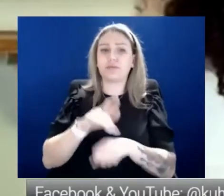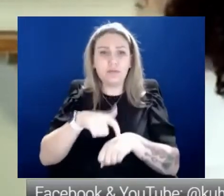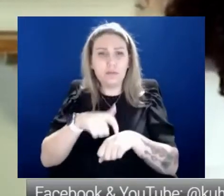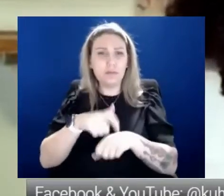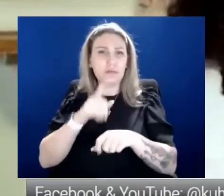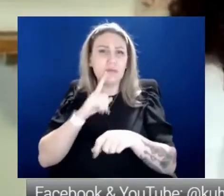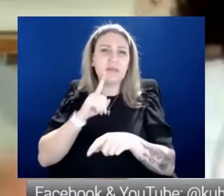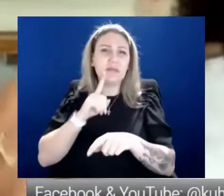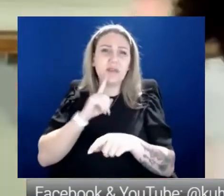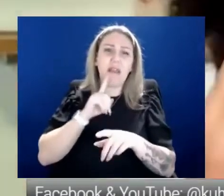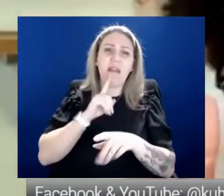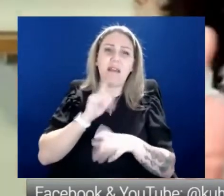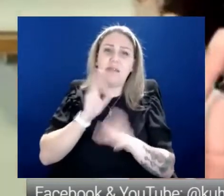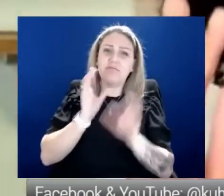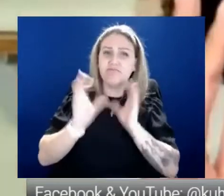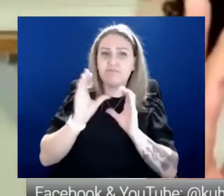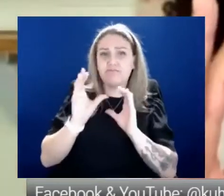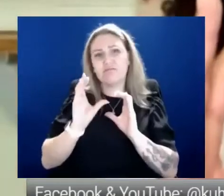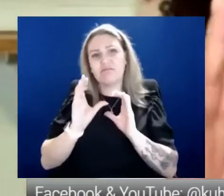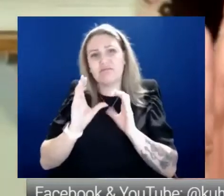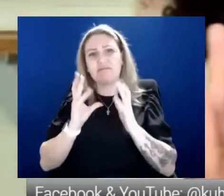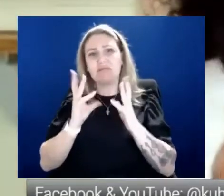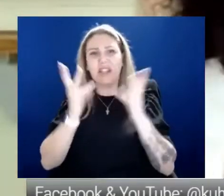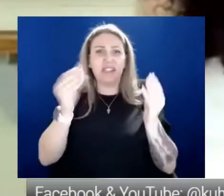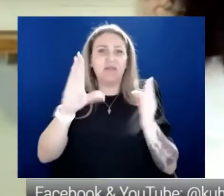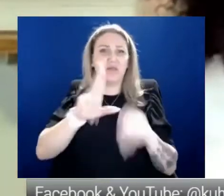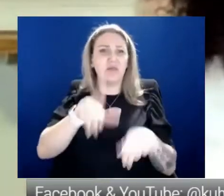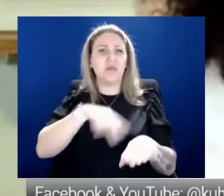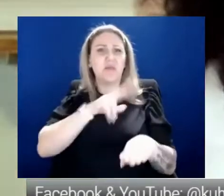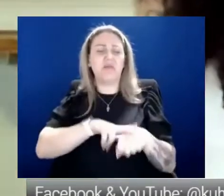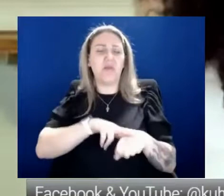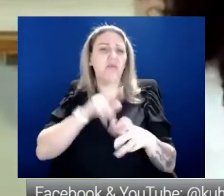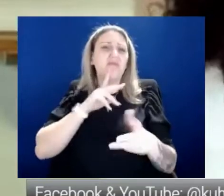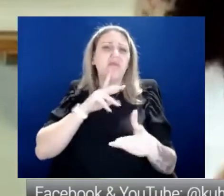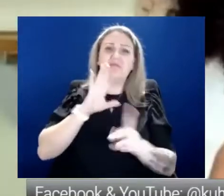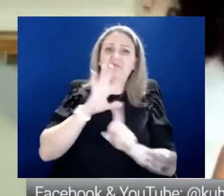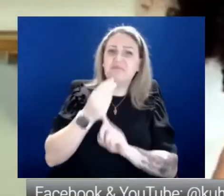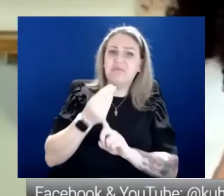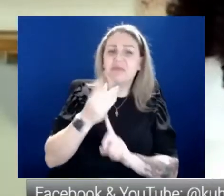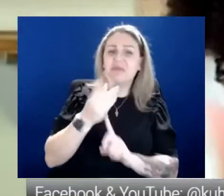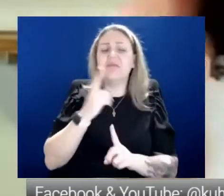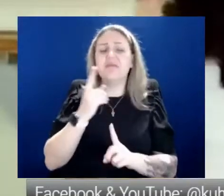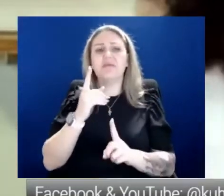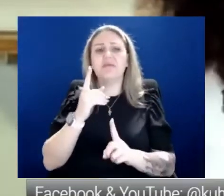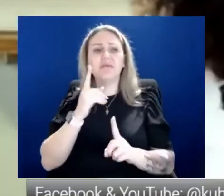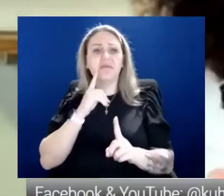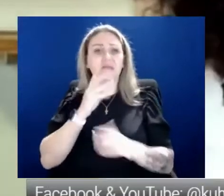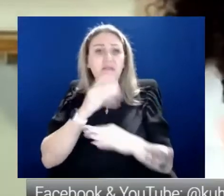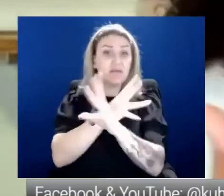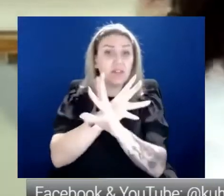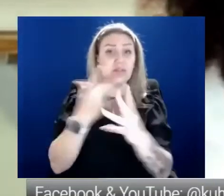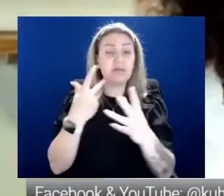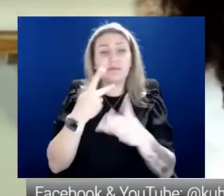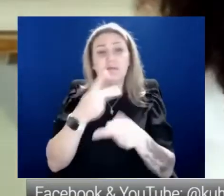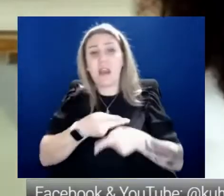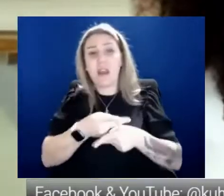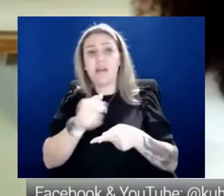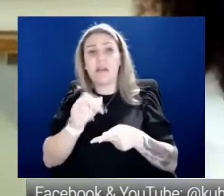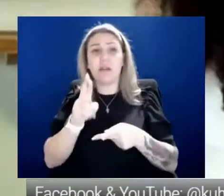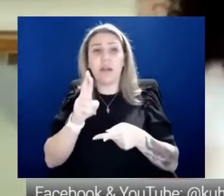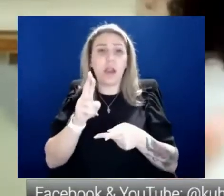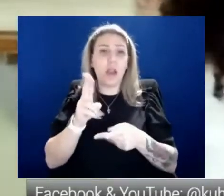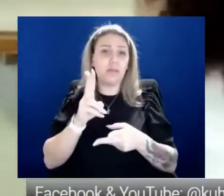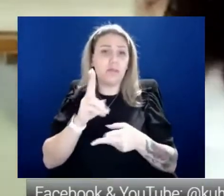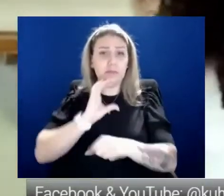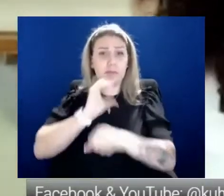of your circle. And that might mean virtual care or creating a team of your own